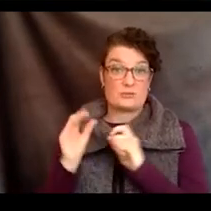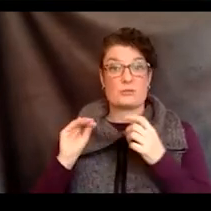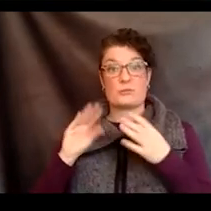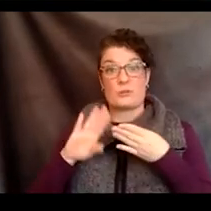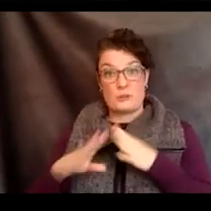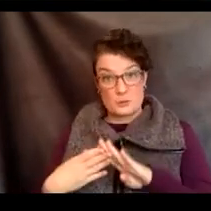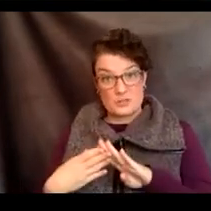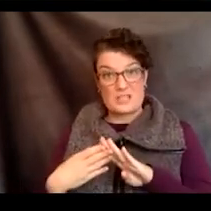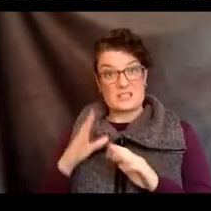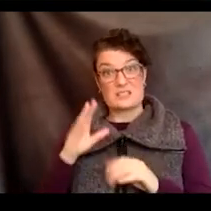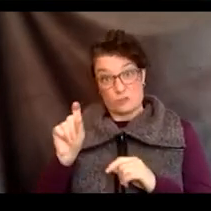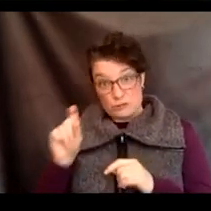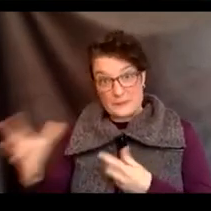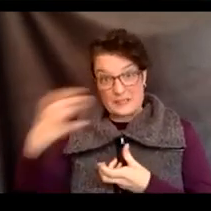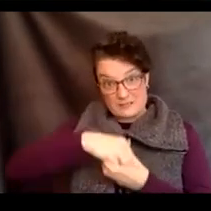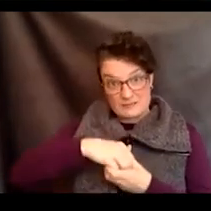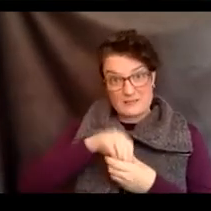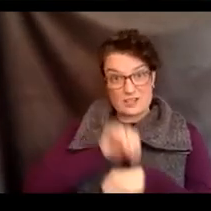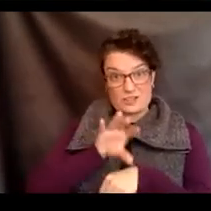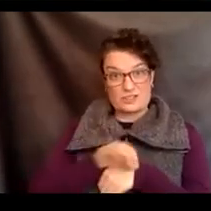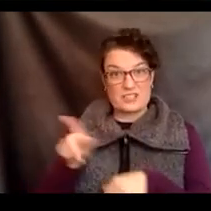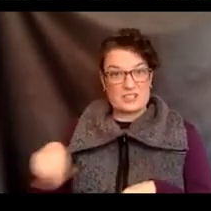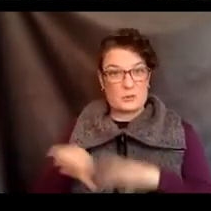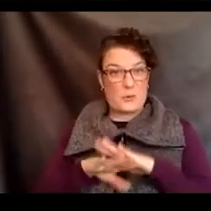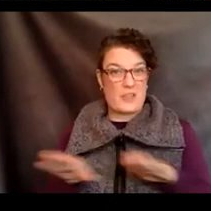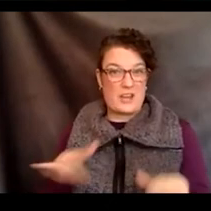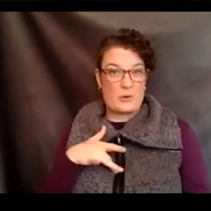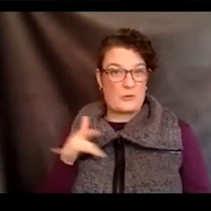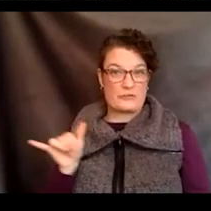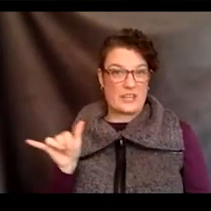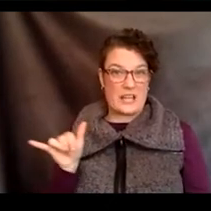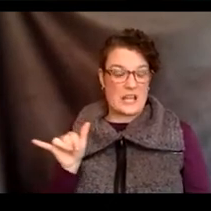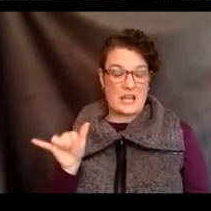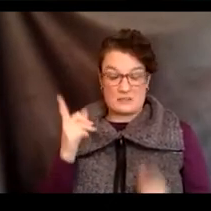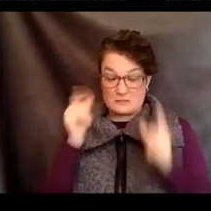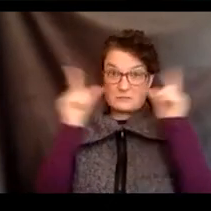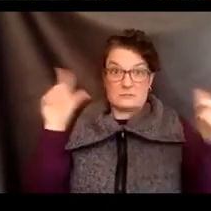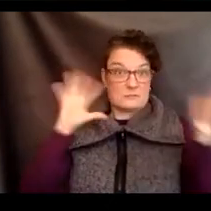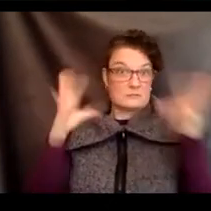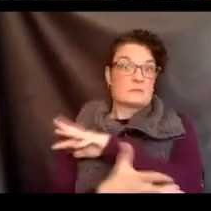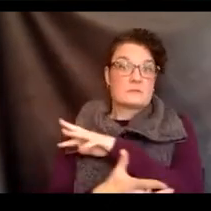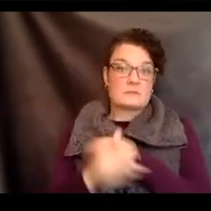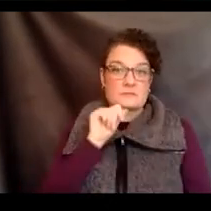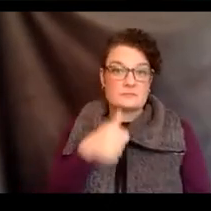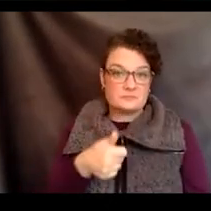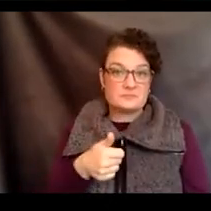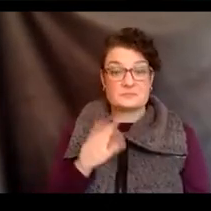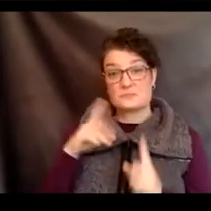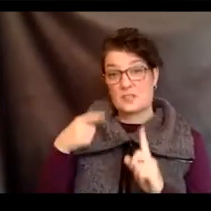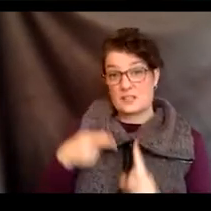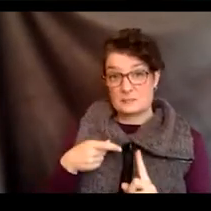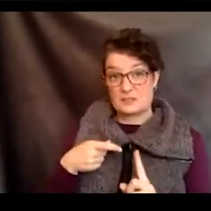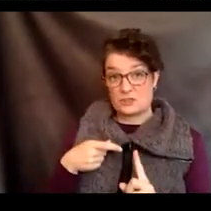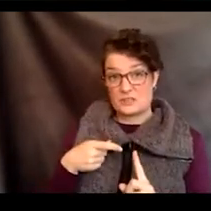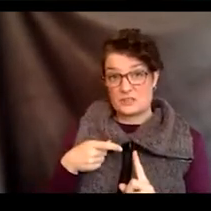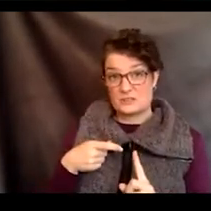communities should be consulted so that they don't feel like the rug was pulled out from underneath them. And especially, you